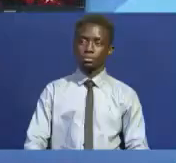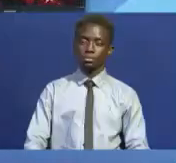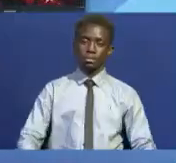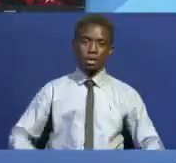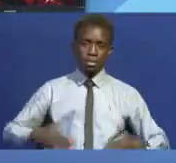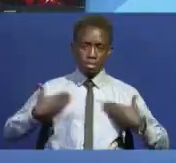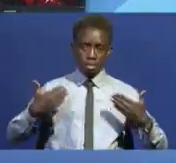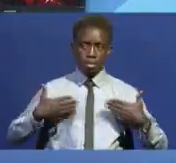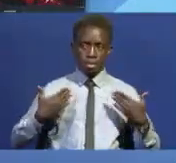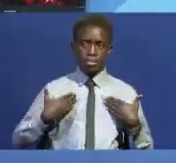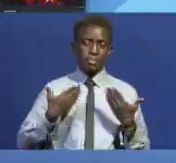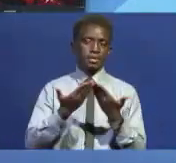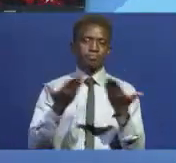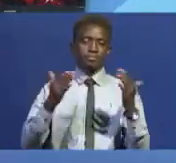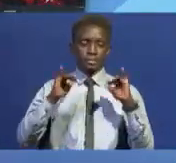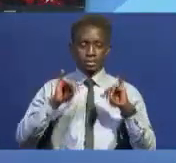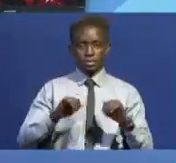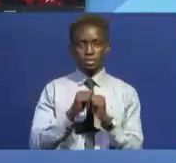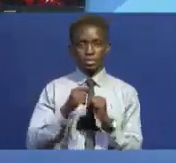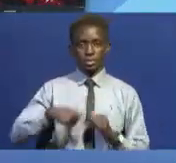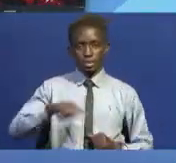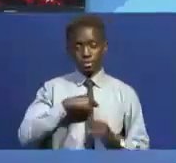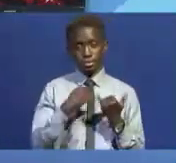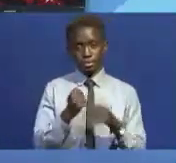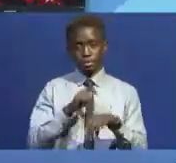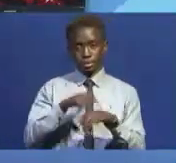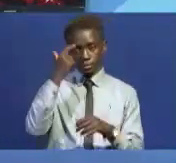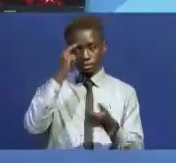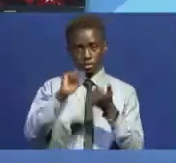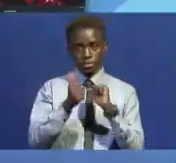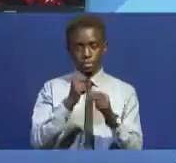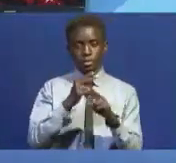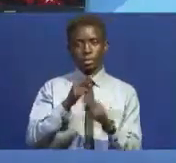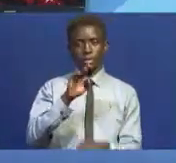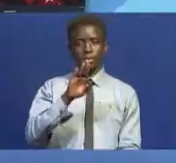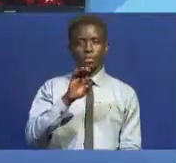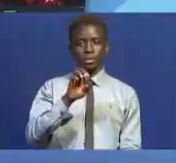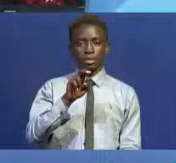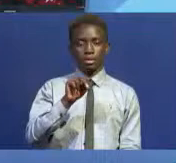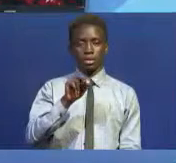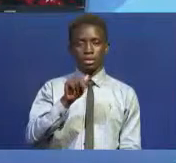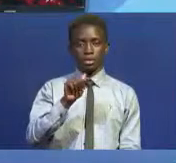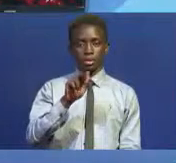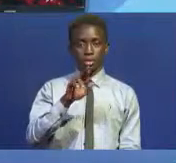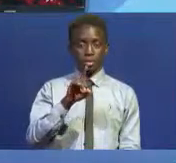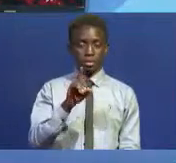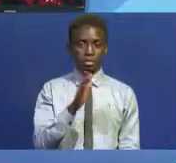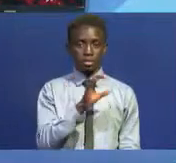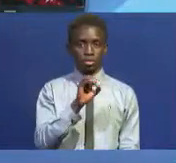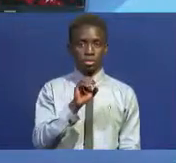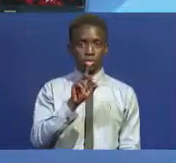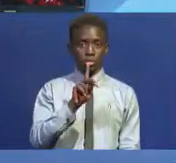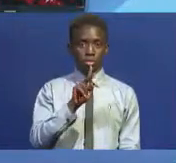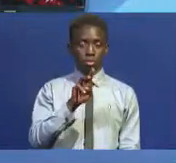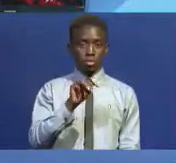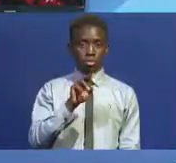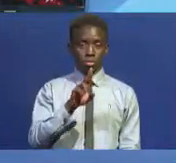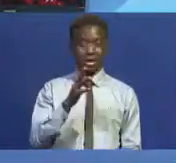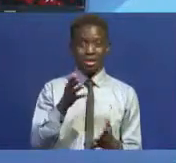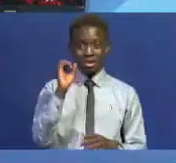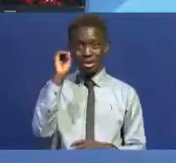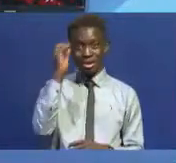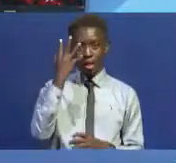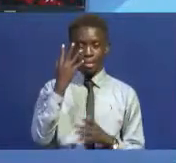Glad that you're still with us. It is time for the sports with me, Bernard Okumu. The national soccer team Harambee Stars lost 1-0 to